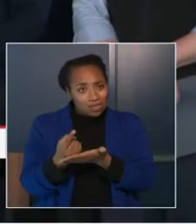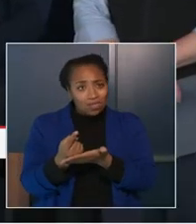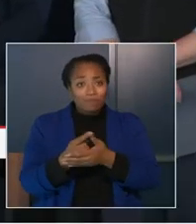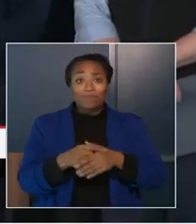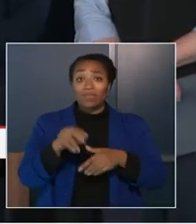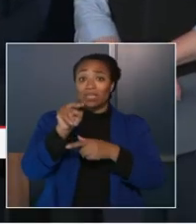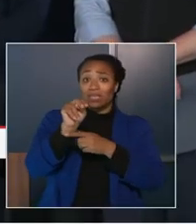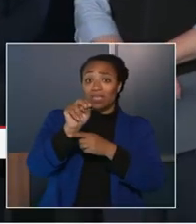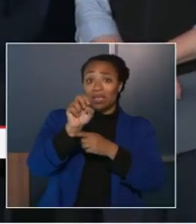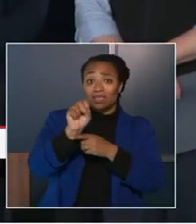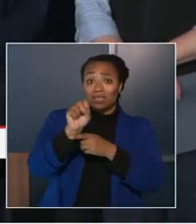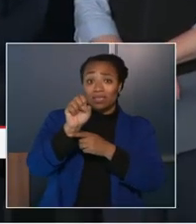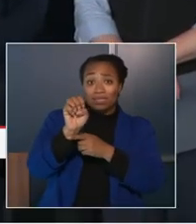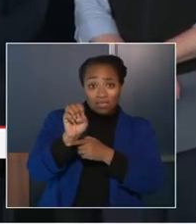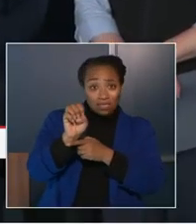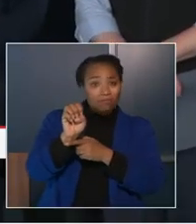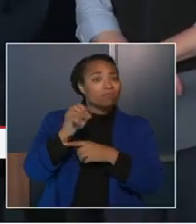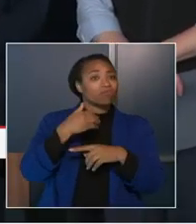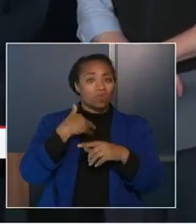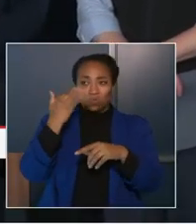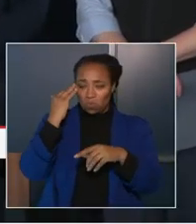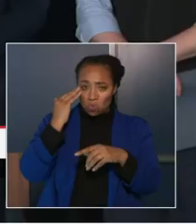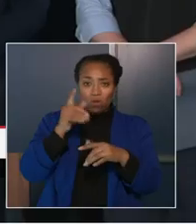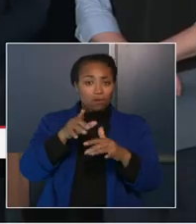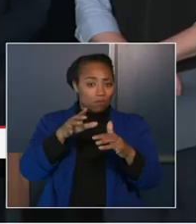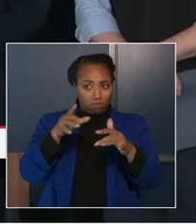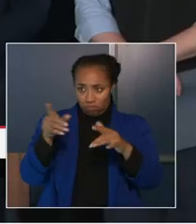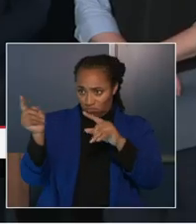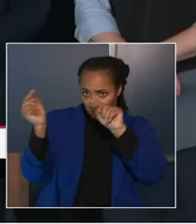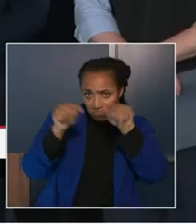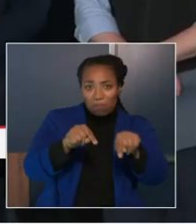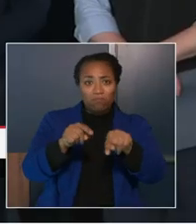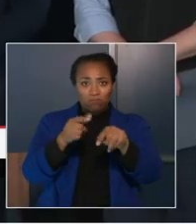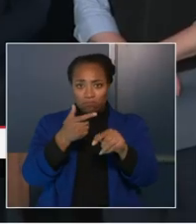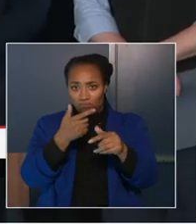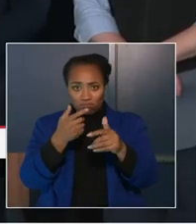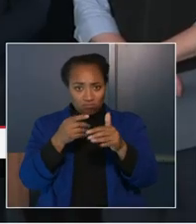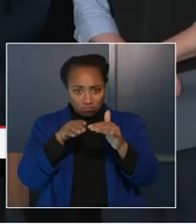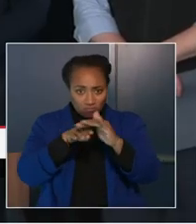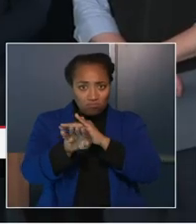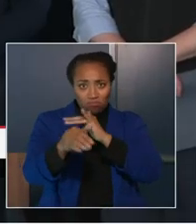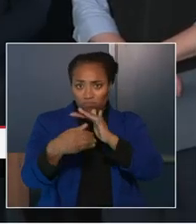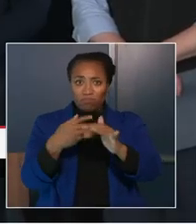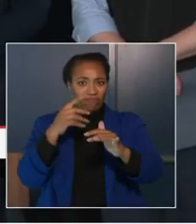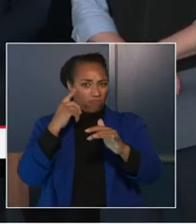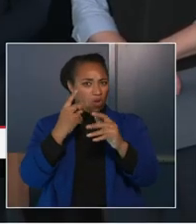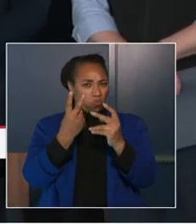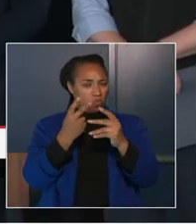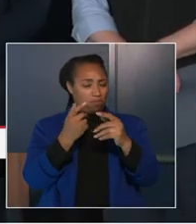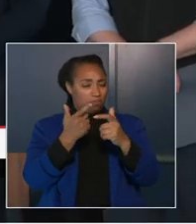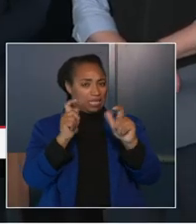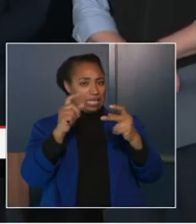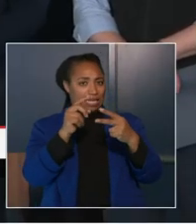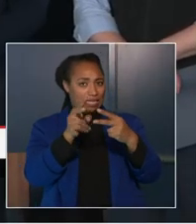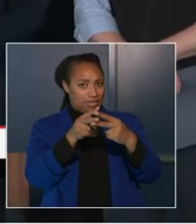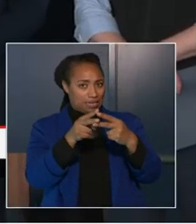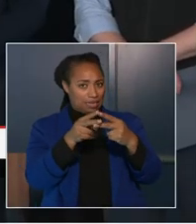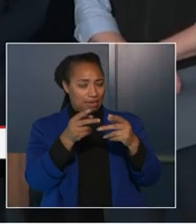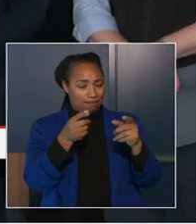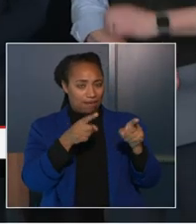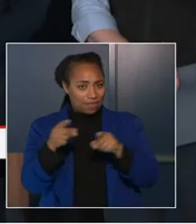get in and out of the locations, and supporting the Secret Service and their planning and their work with that.